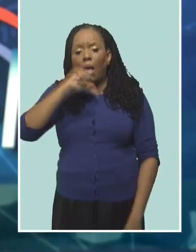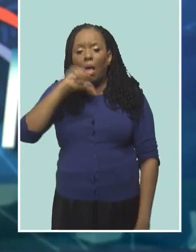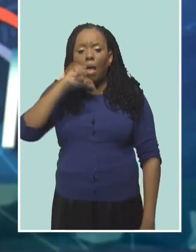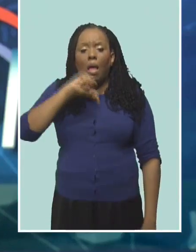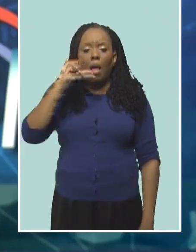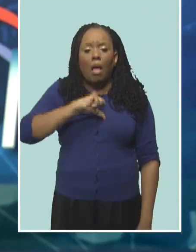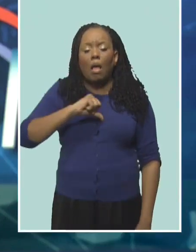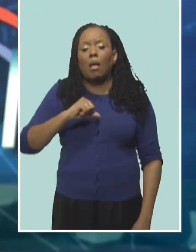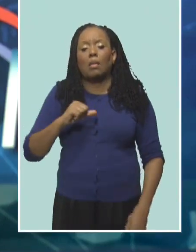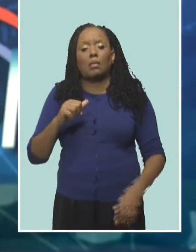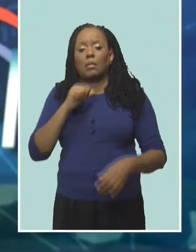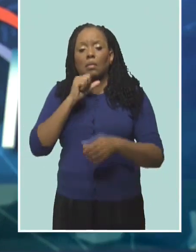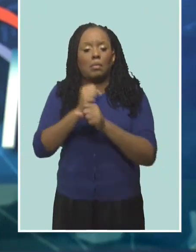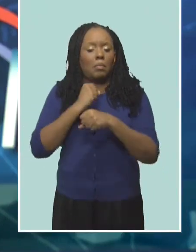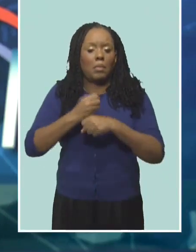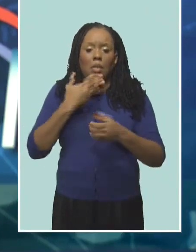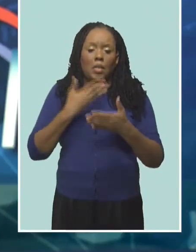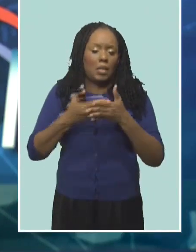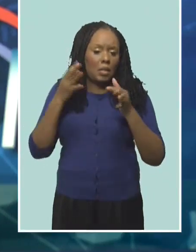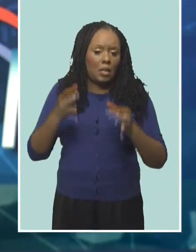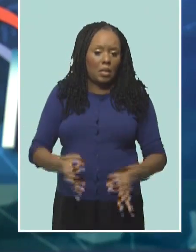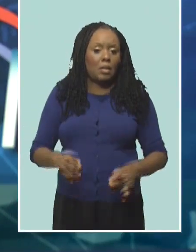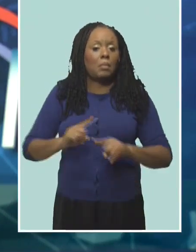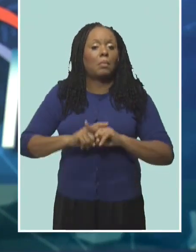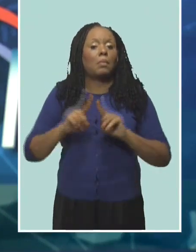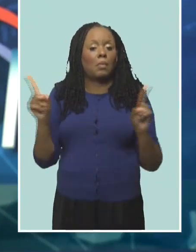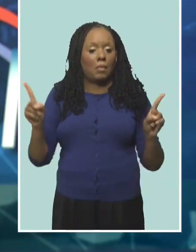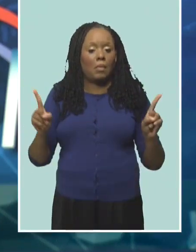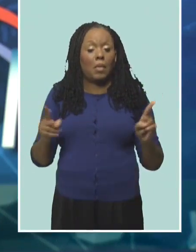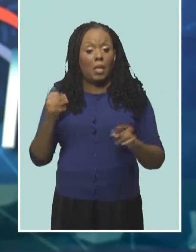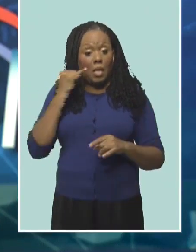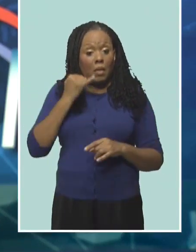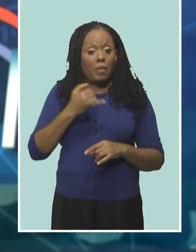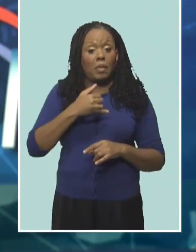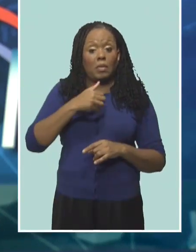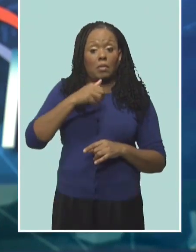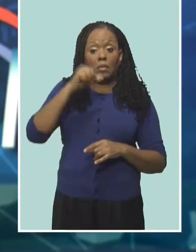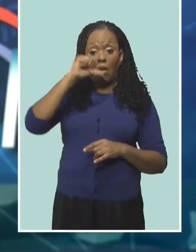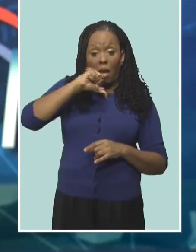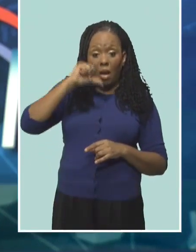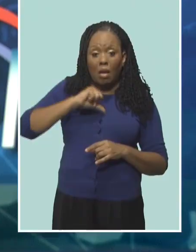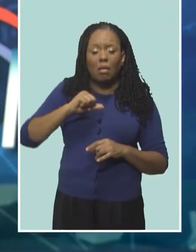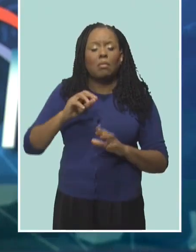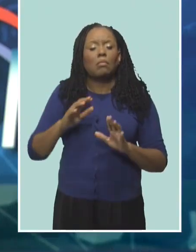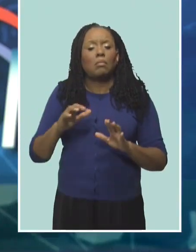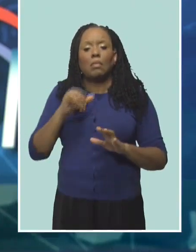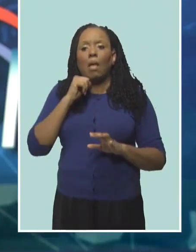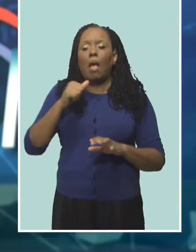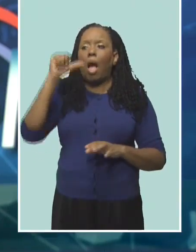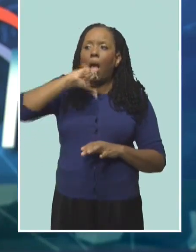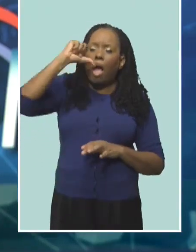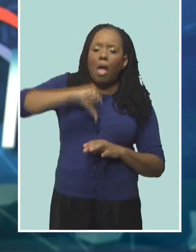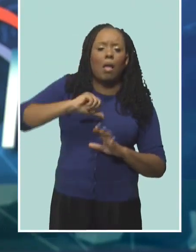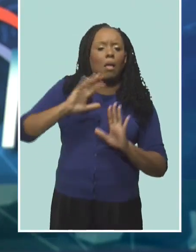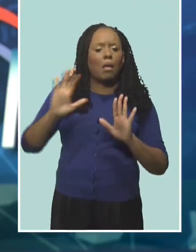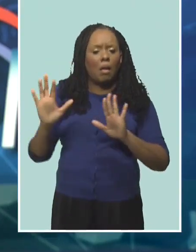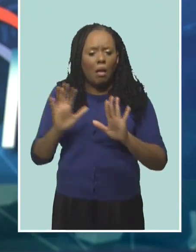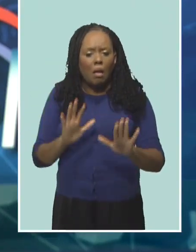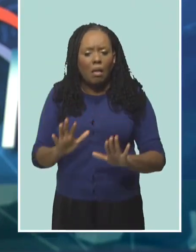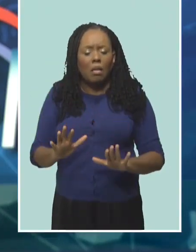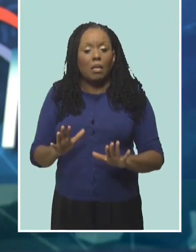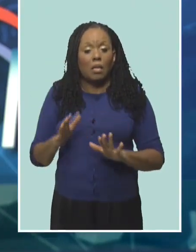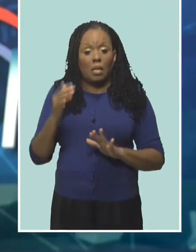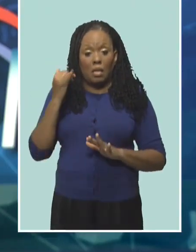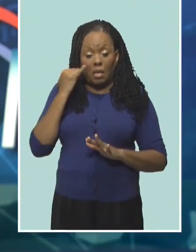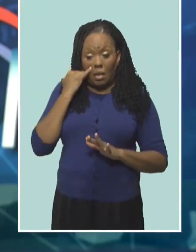says impairs the ability to make good decisions. However, those who do drink are encouraged to do so in moderation and never leave their